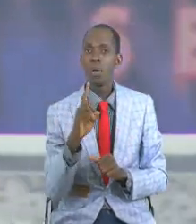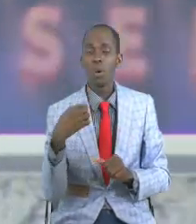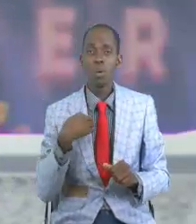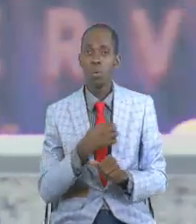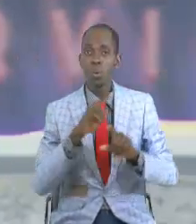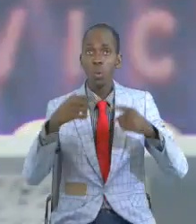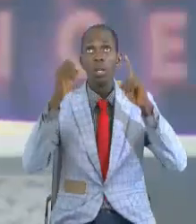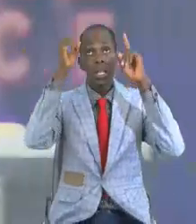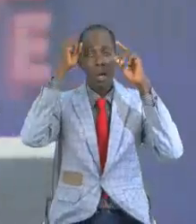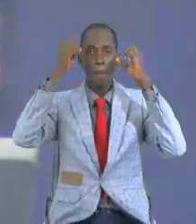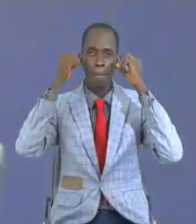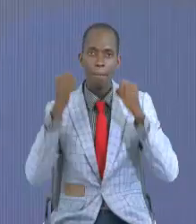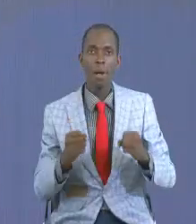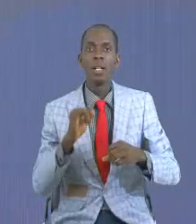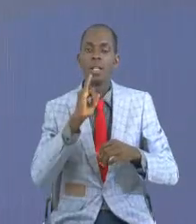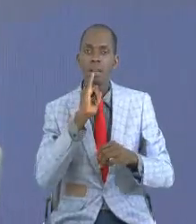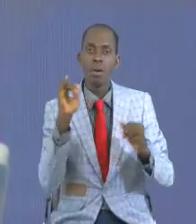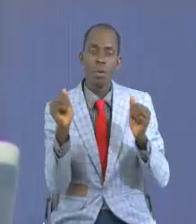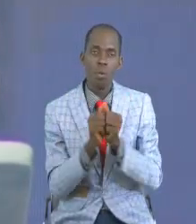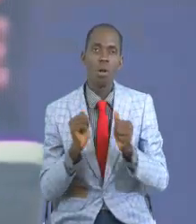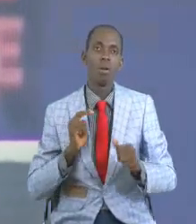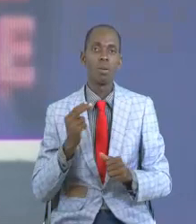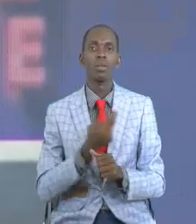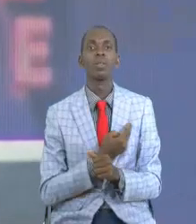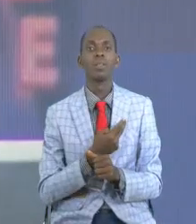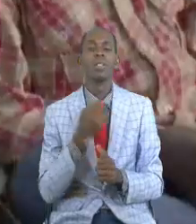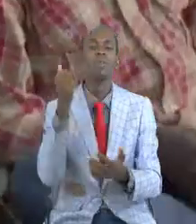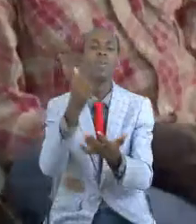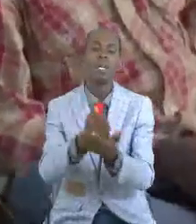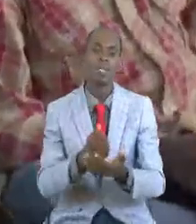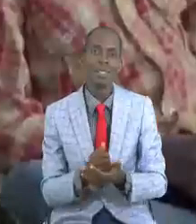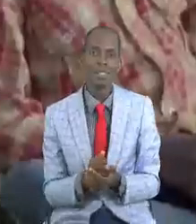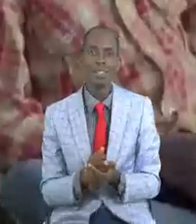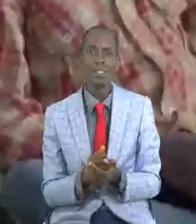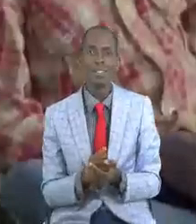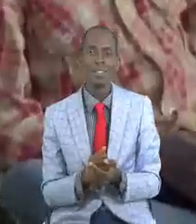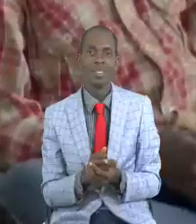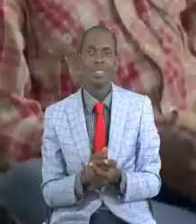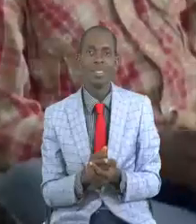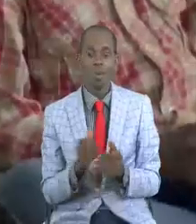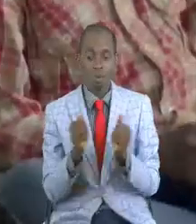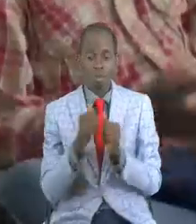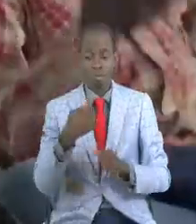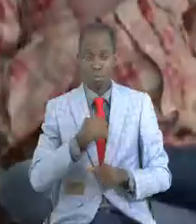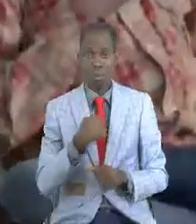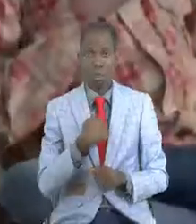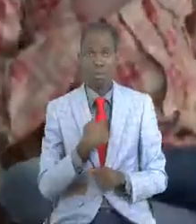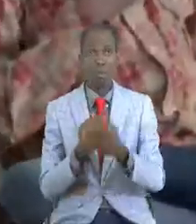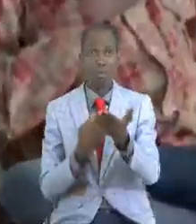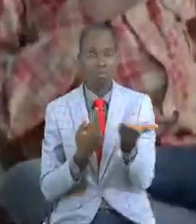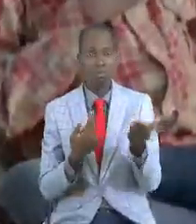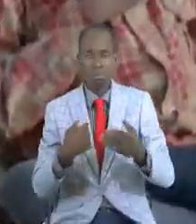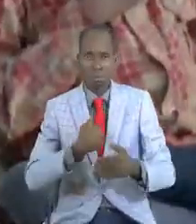power is with us. With me. With me. Be